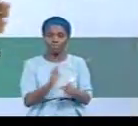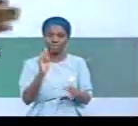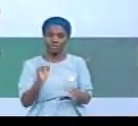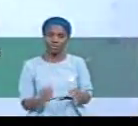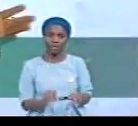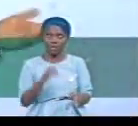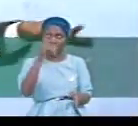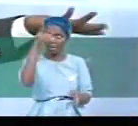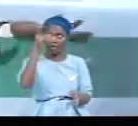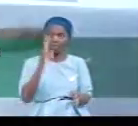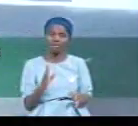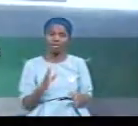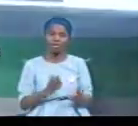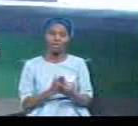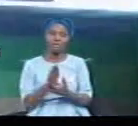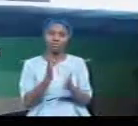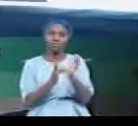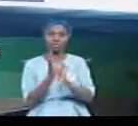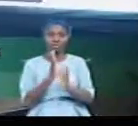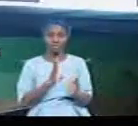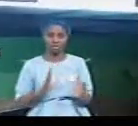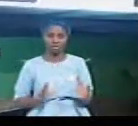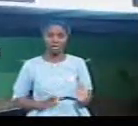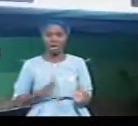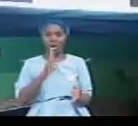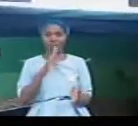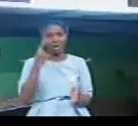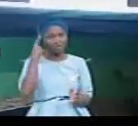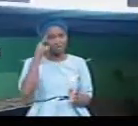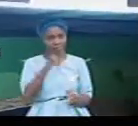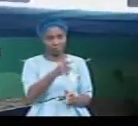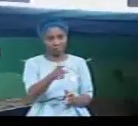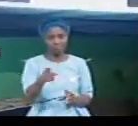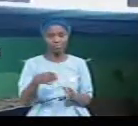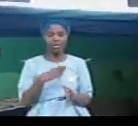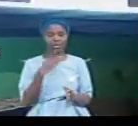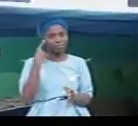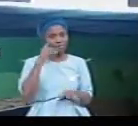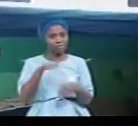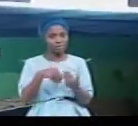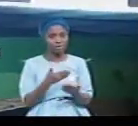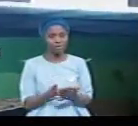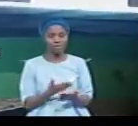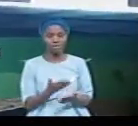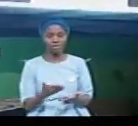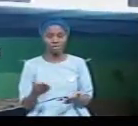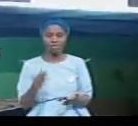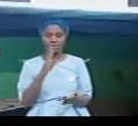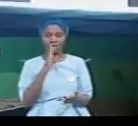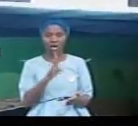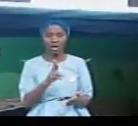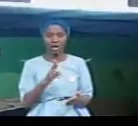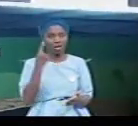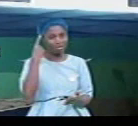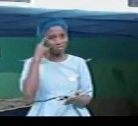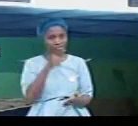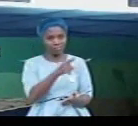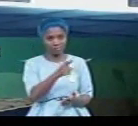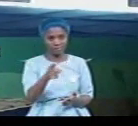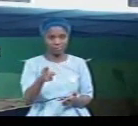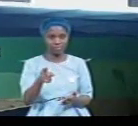through Jesus Christ are for your sakes. For all things are for your sakes, that